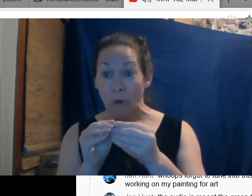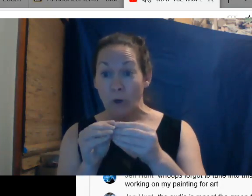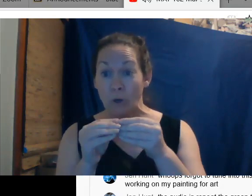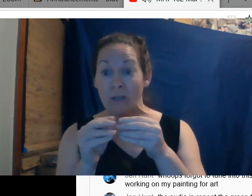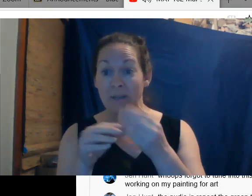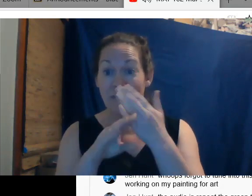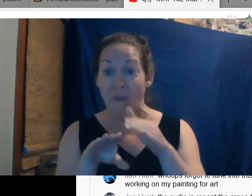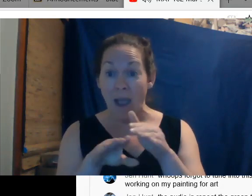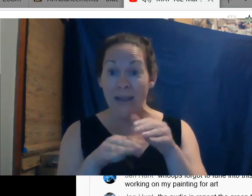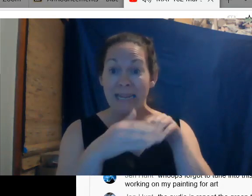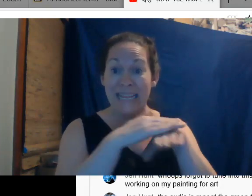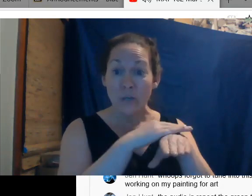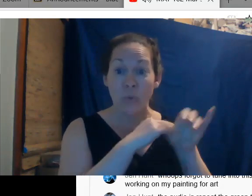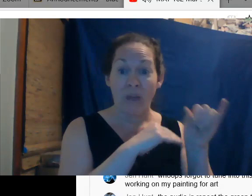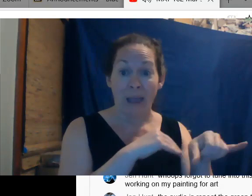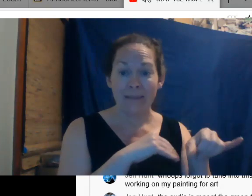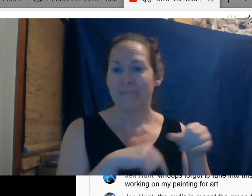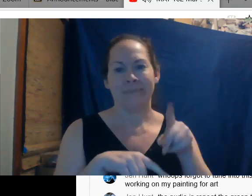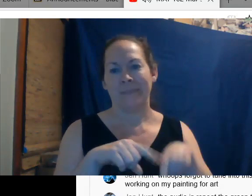into 26 evenly? And you can't.